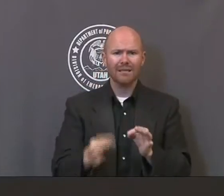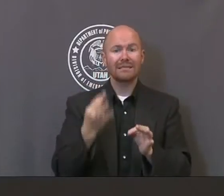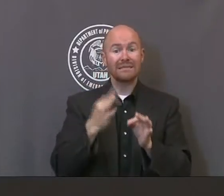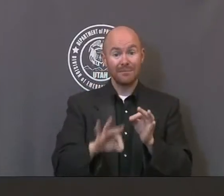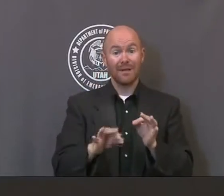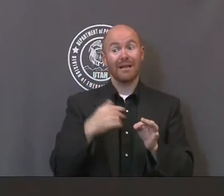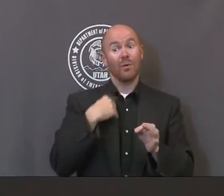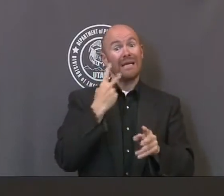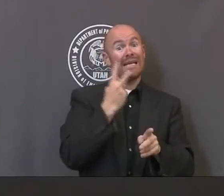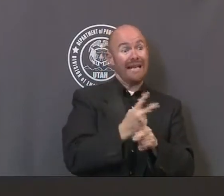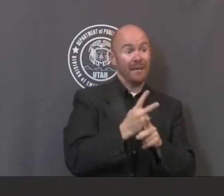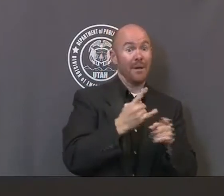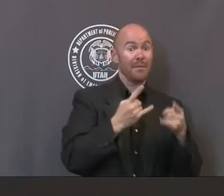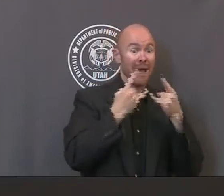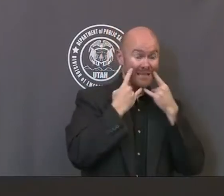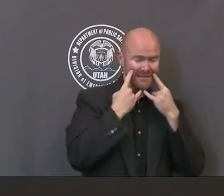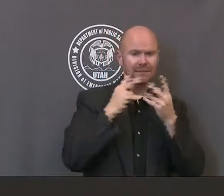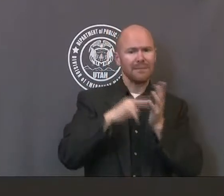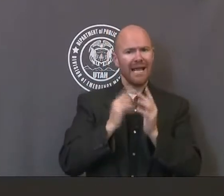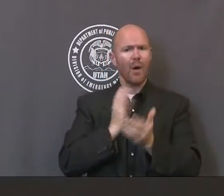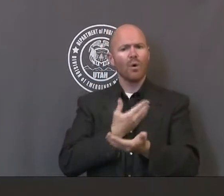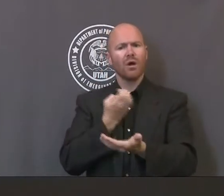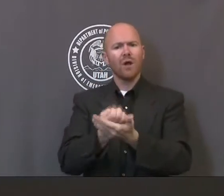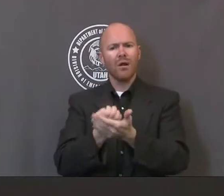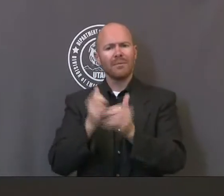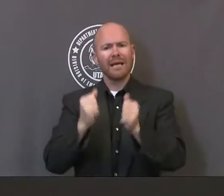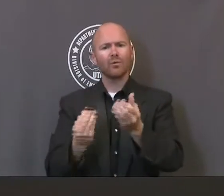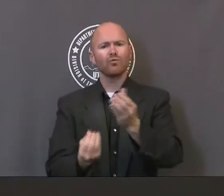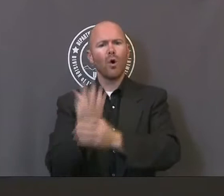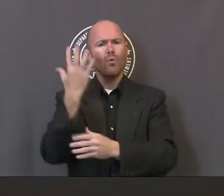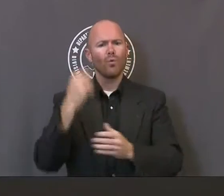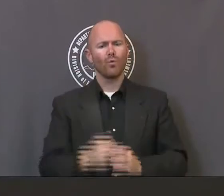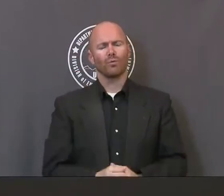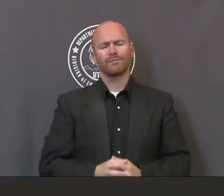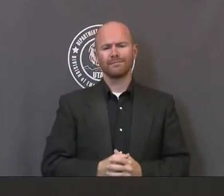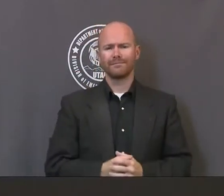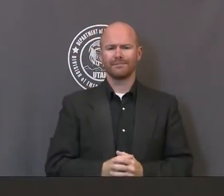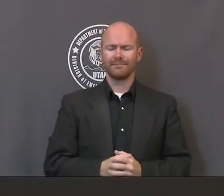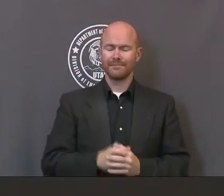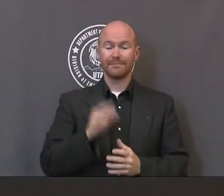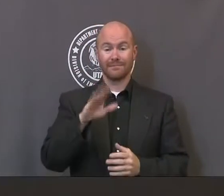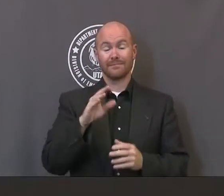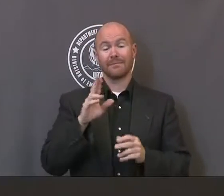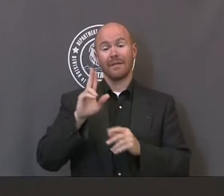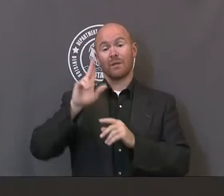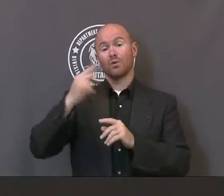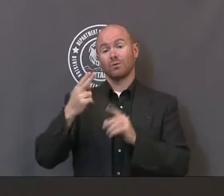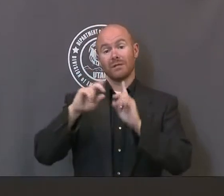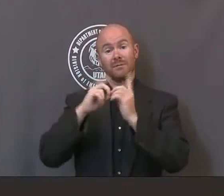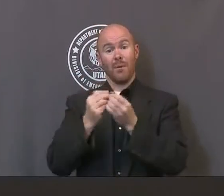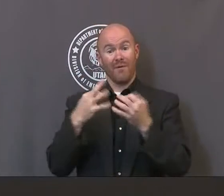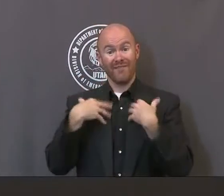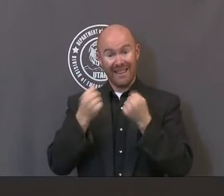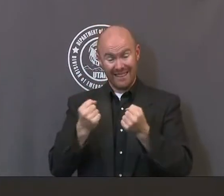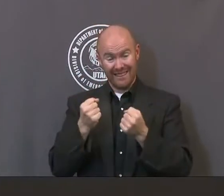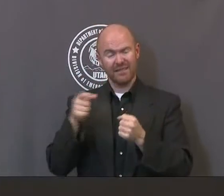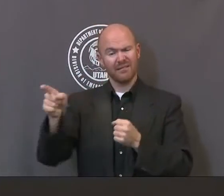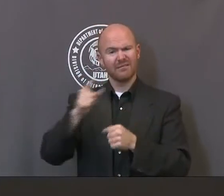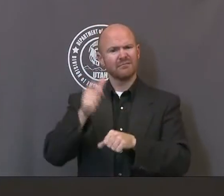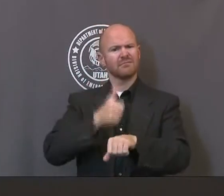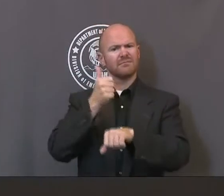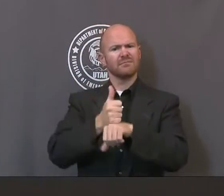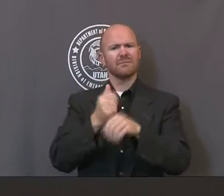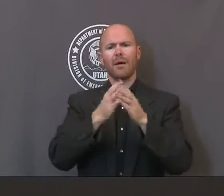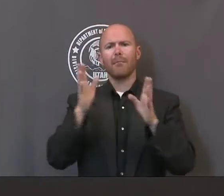going. They allow us to function near normal, but they're very effective. The Utah Department of Health is issuing also a public